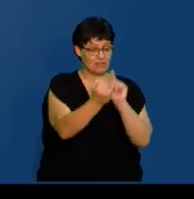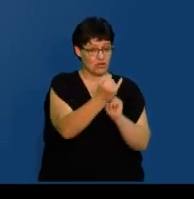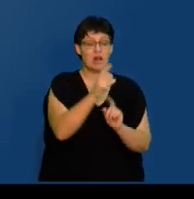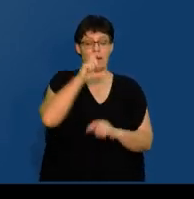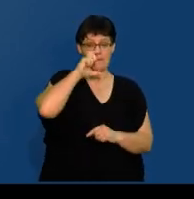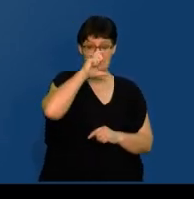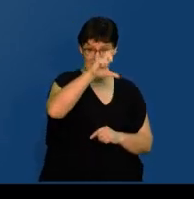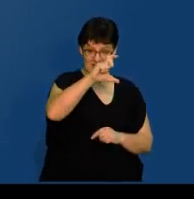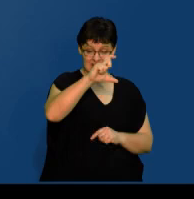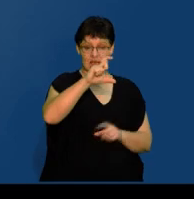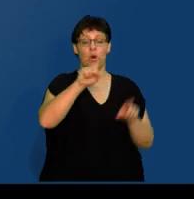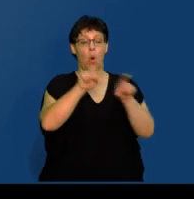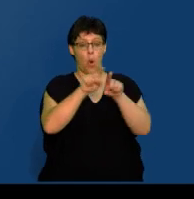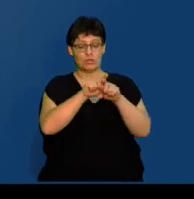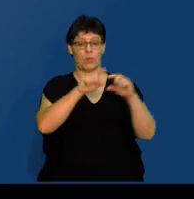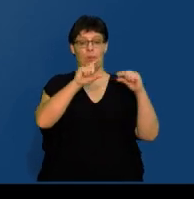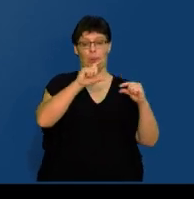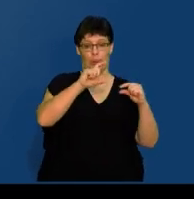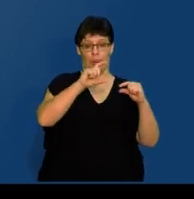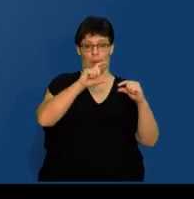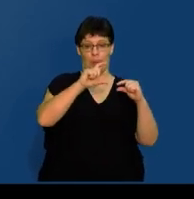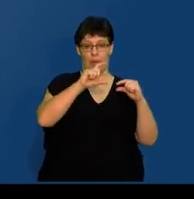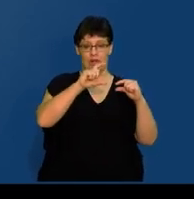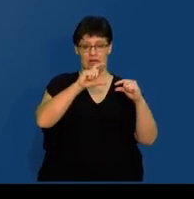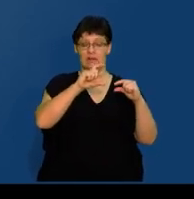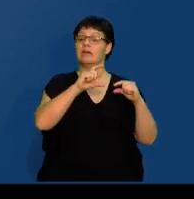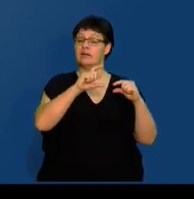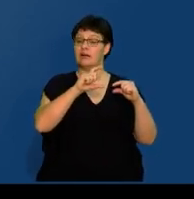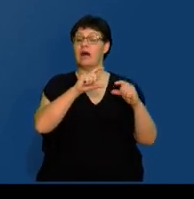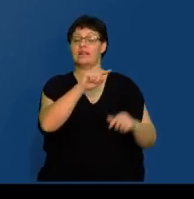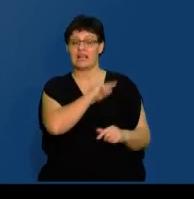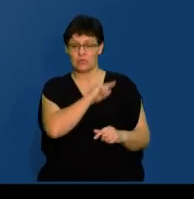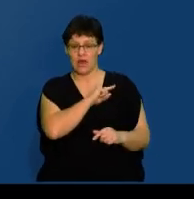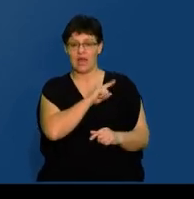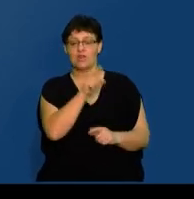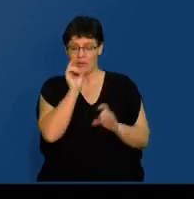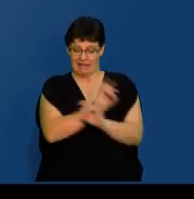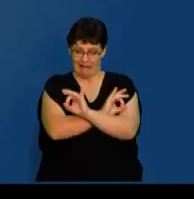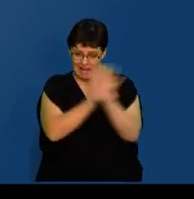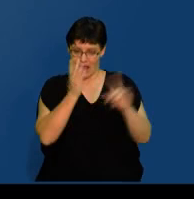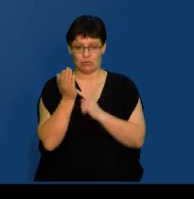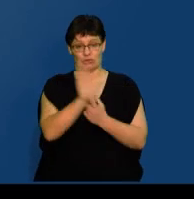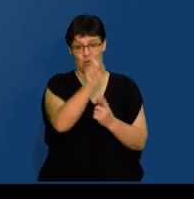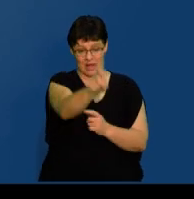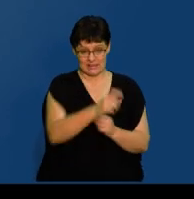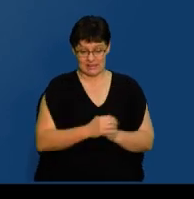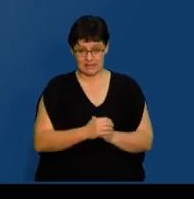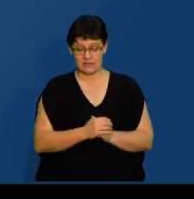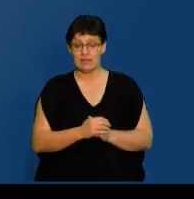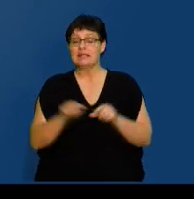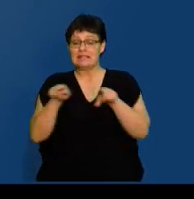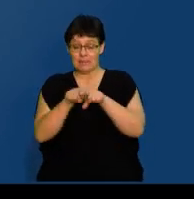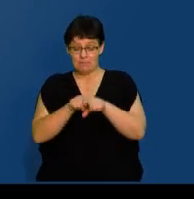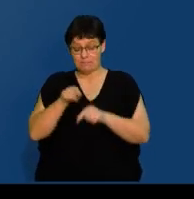dominant allele as well as the recessive allele, and hence that is something that we must clearly indicate. We also know